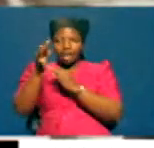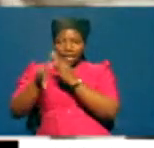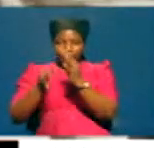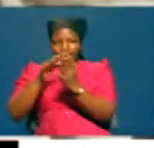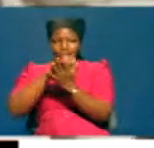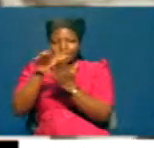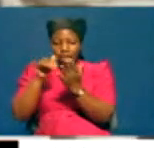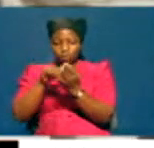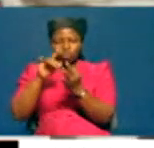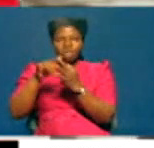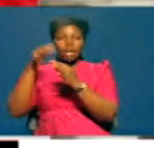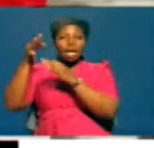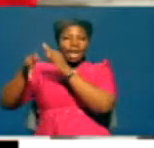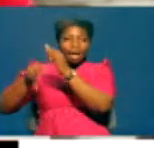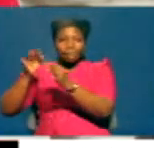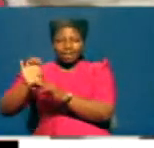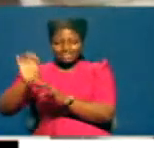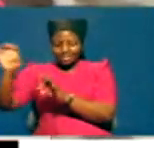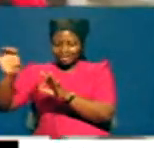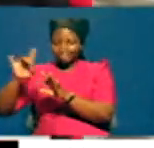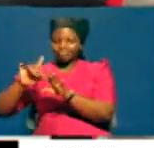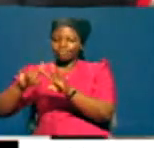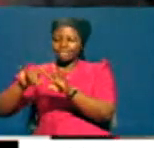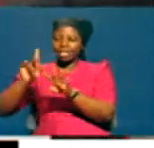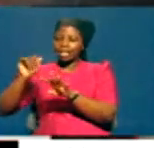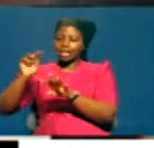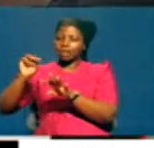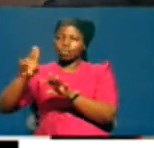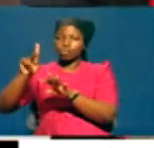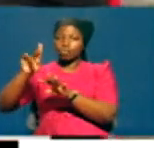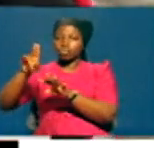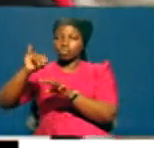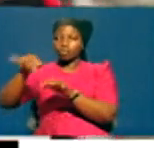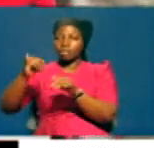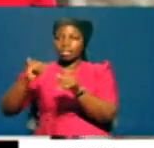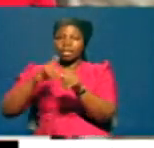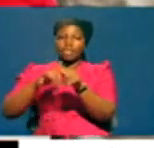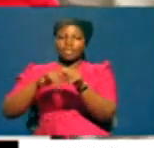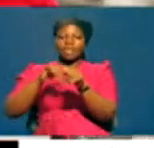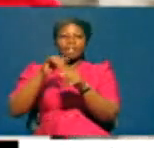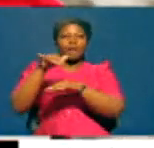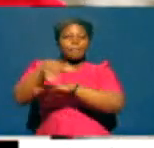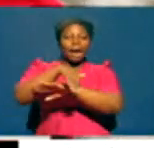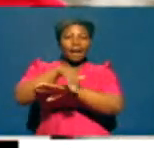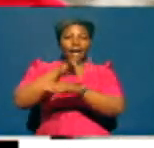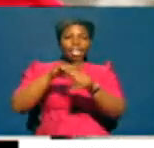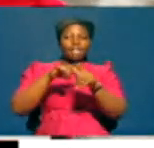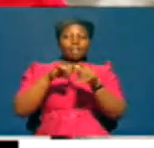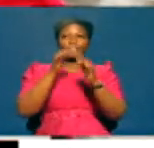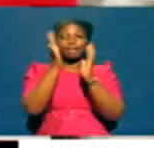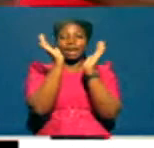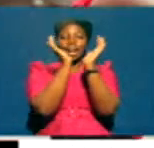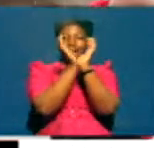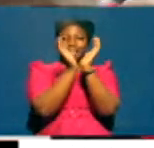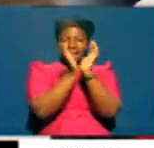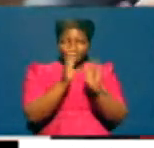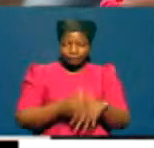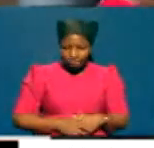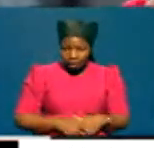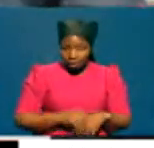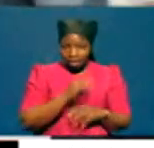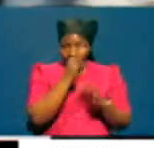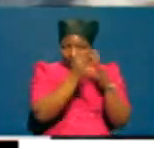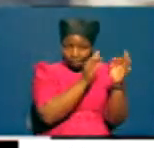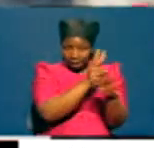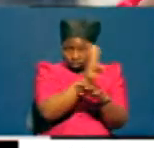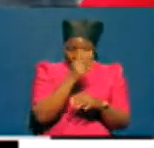also have Embakasi East, Kamkunji, Makadara, and also Kasarani. So for Embakasi West sub-county, we are having this site,